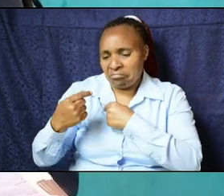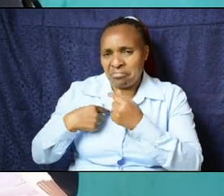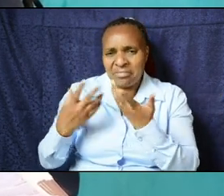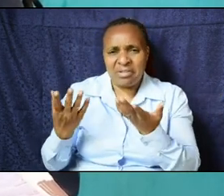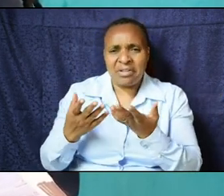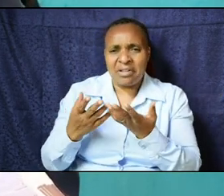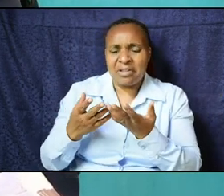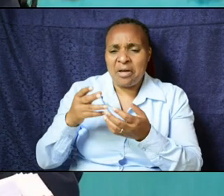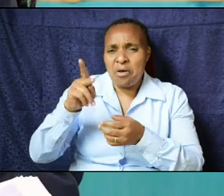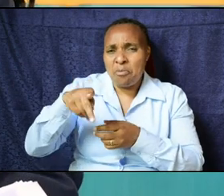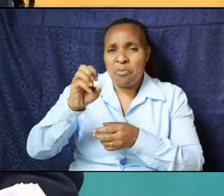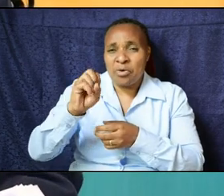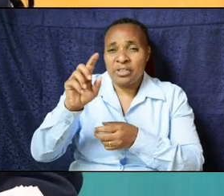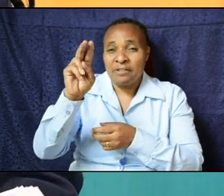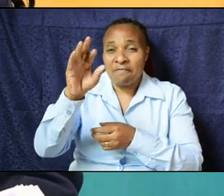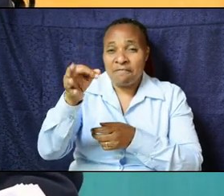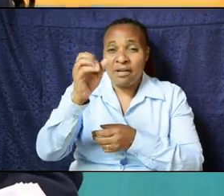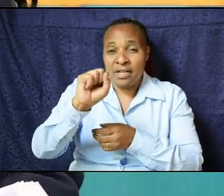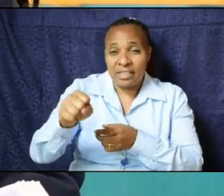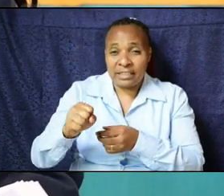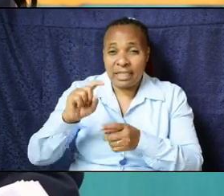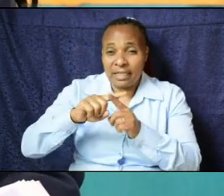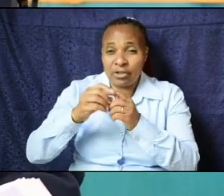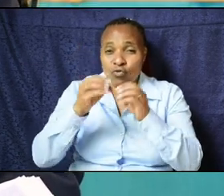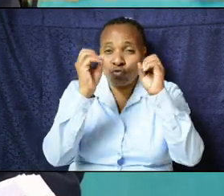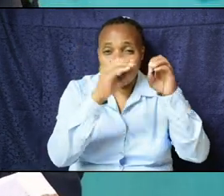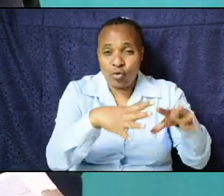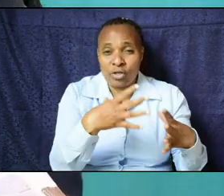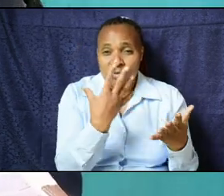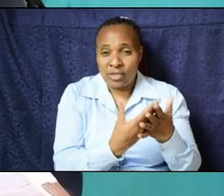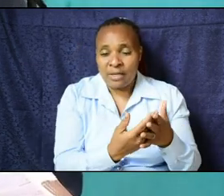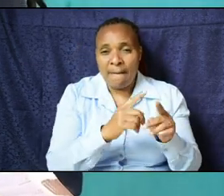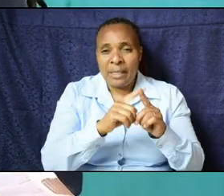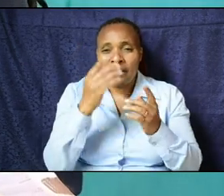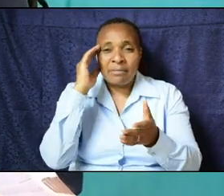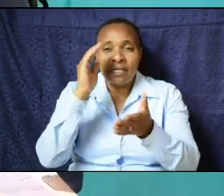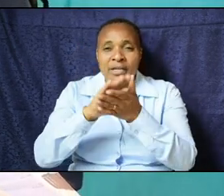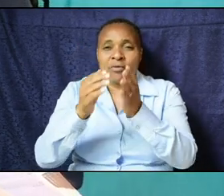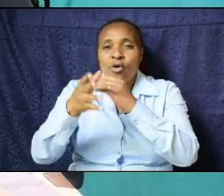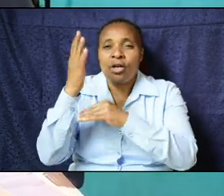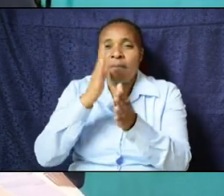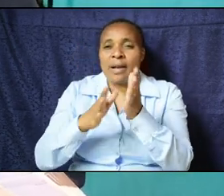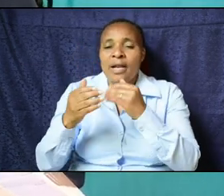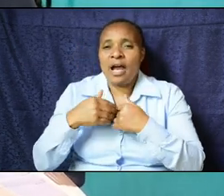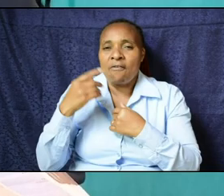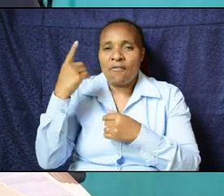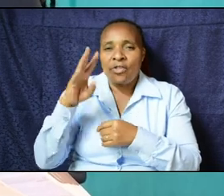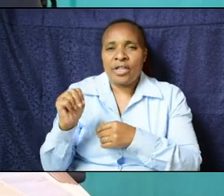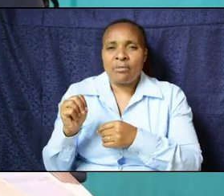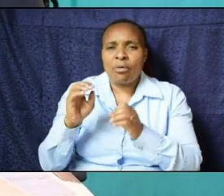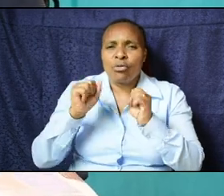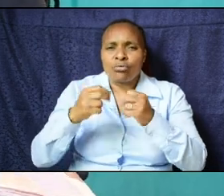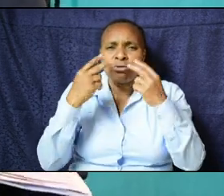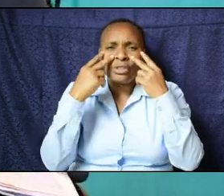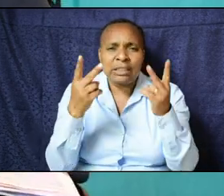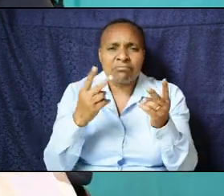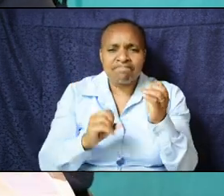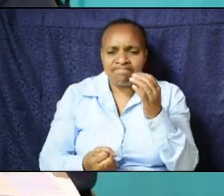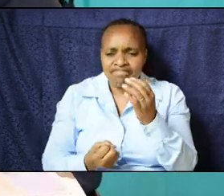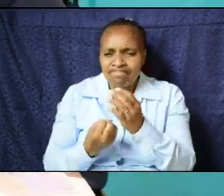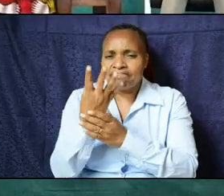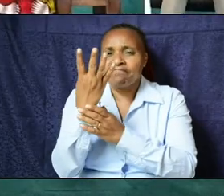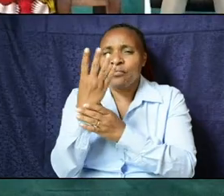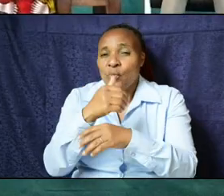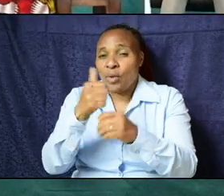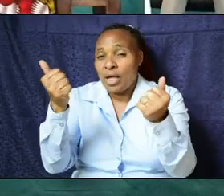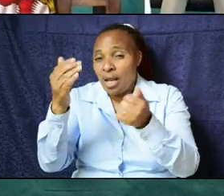Potiphar's wife, then thrown to jail. He still believed that God had a plan for him, and he was able to see that materialize.